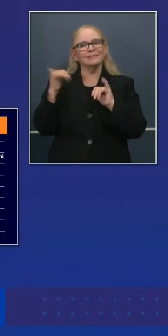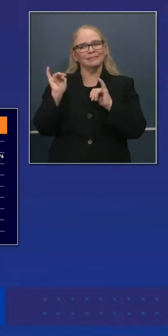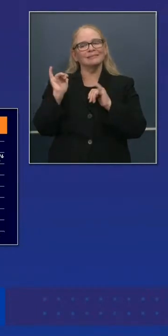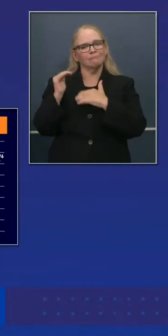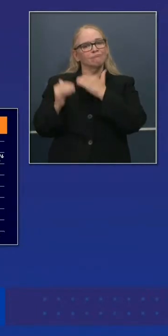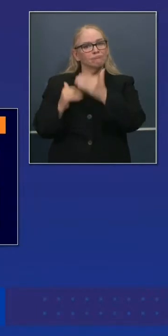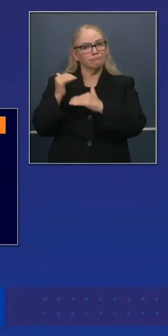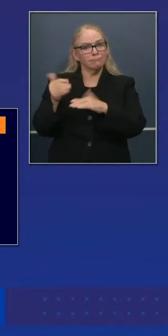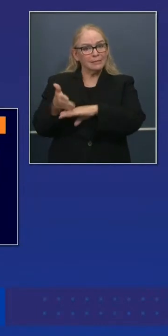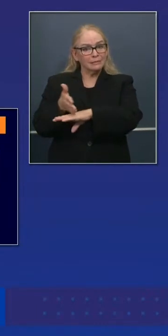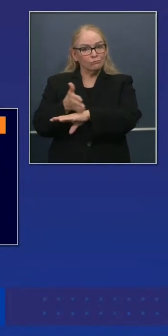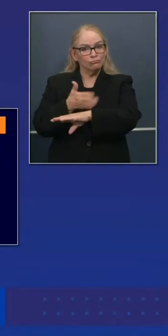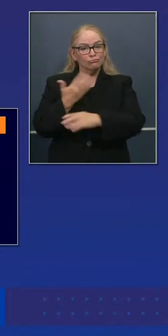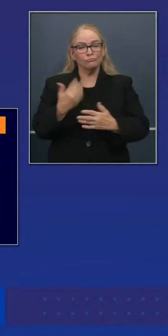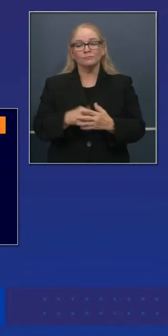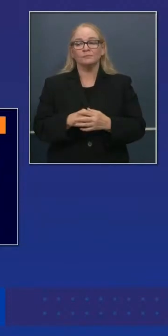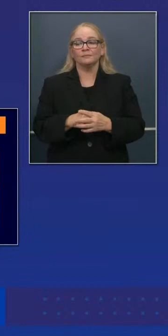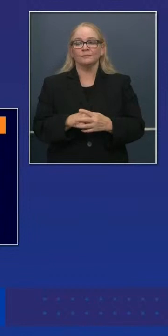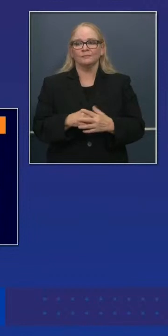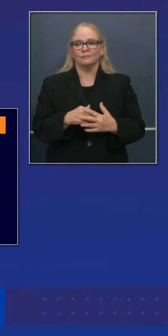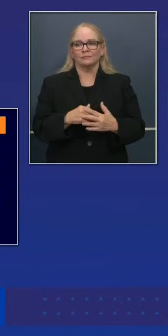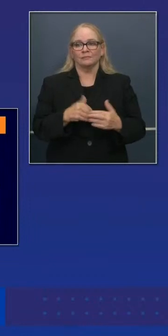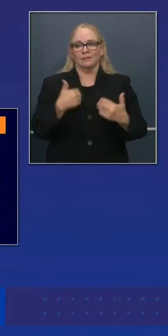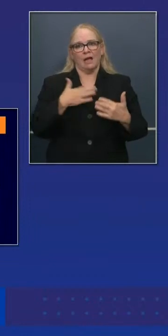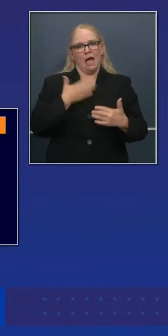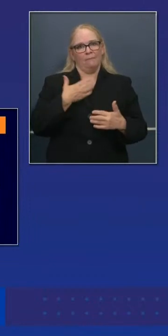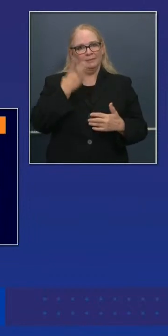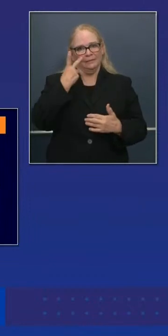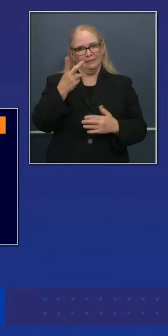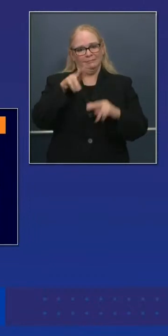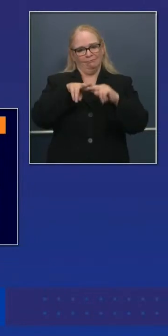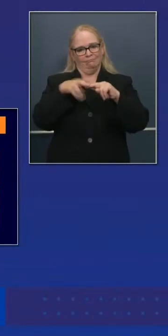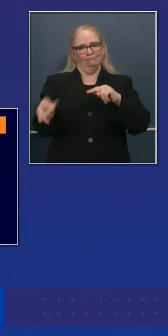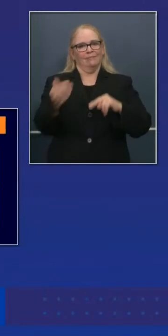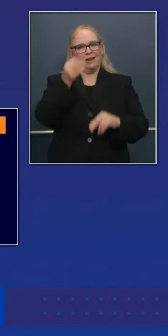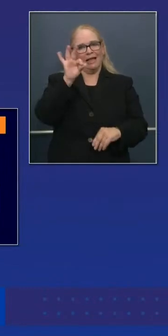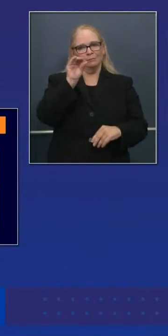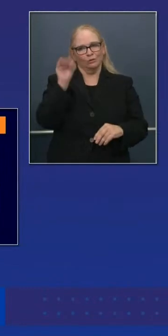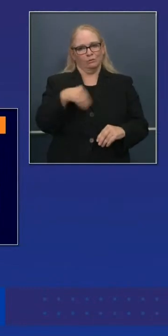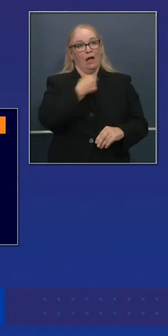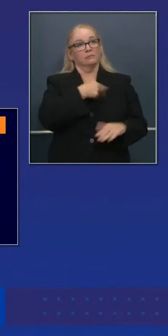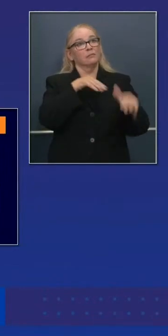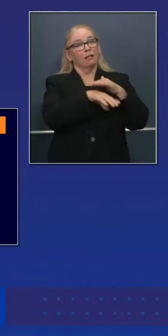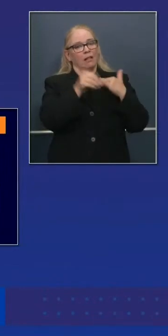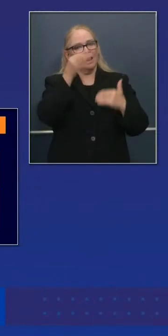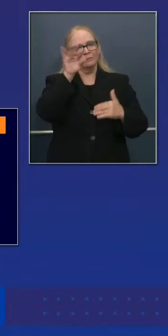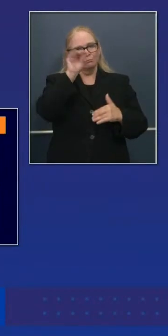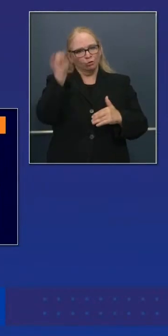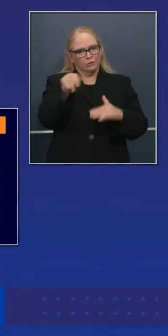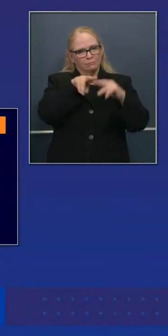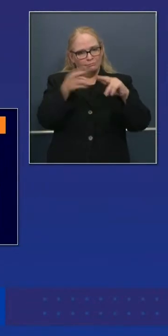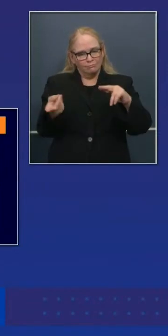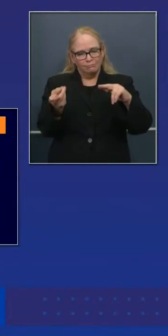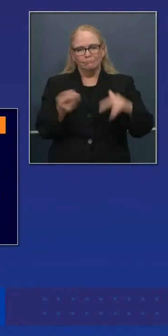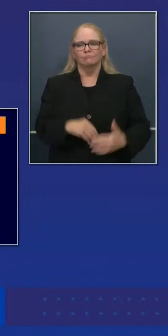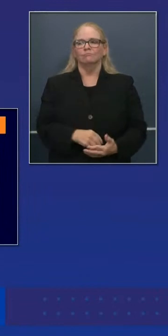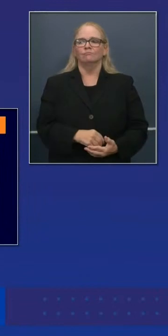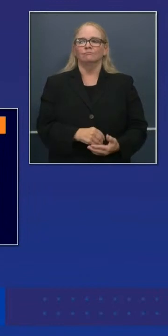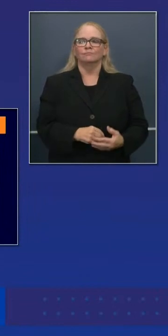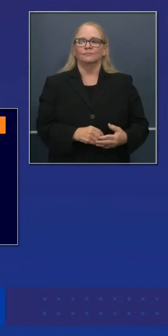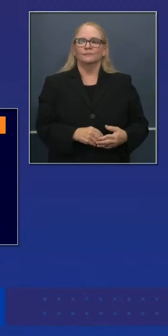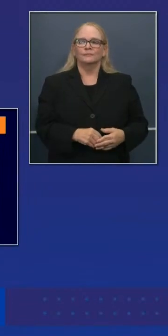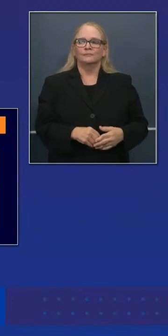encouraging to see a 19% decrease. We also have to always look at it in the context of our total healthcare system